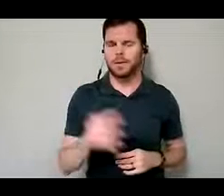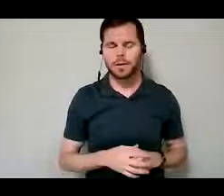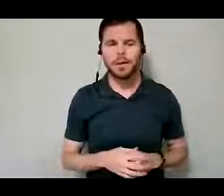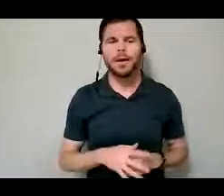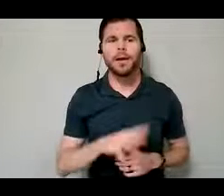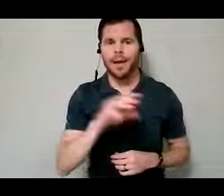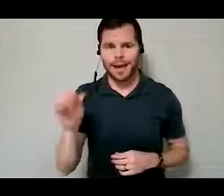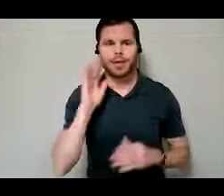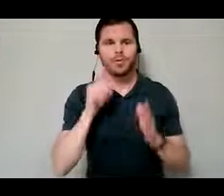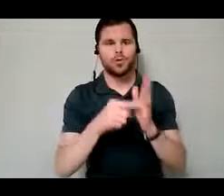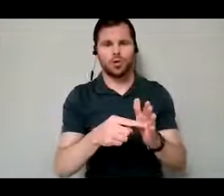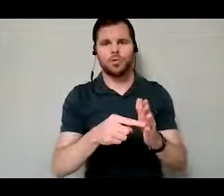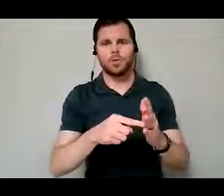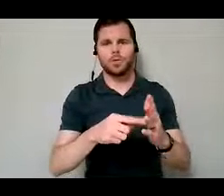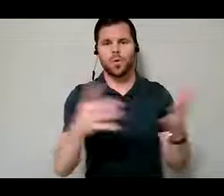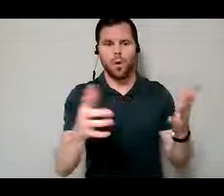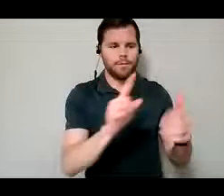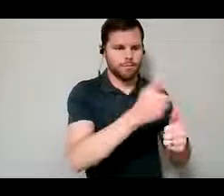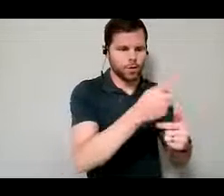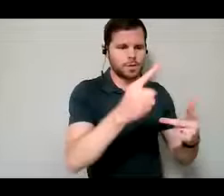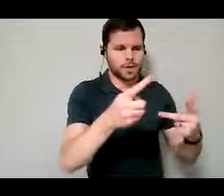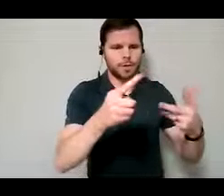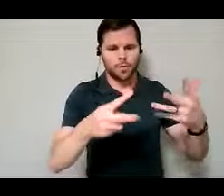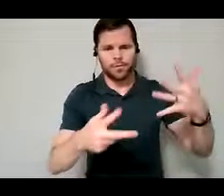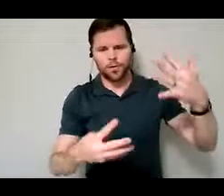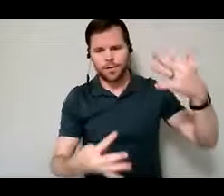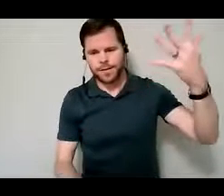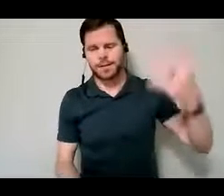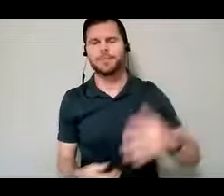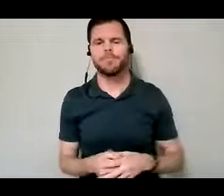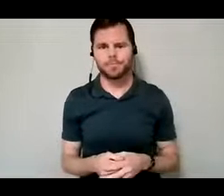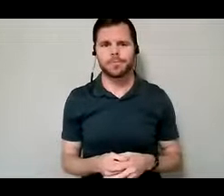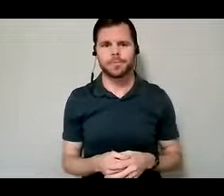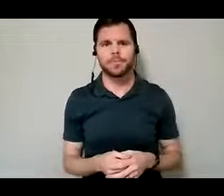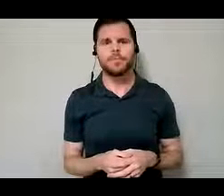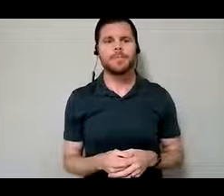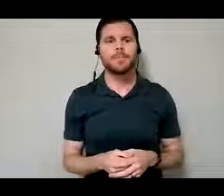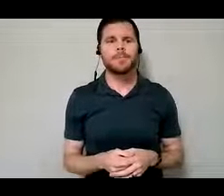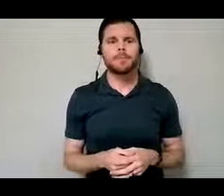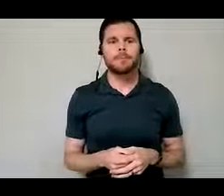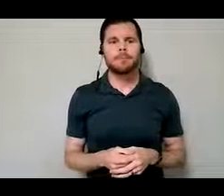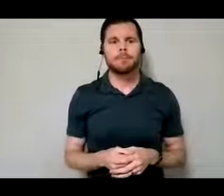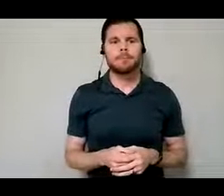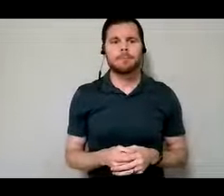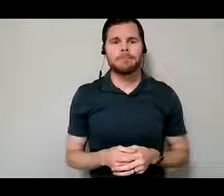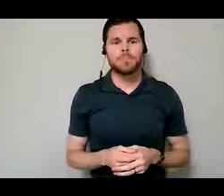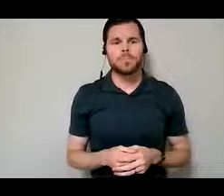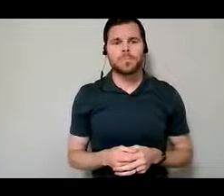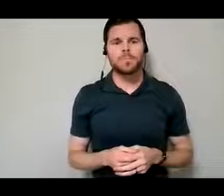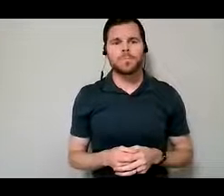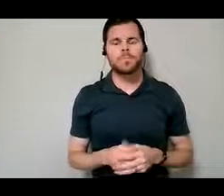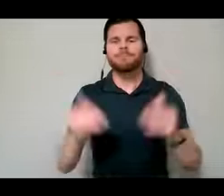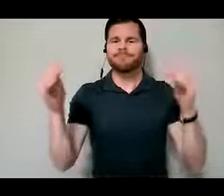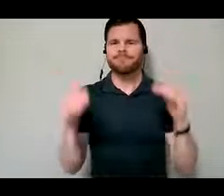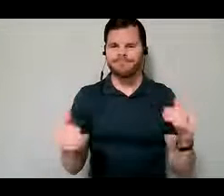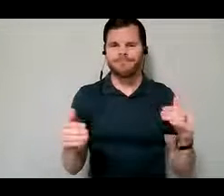of courses is included there as well. But we wanted to make these easily accessible for you. And then moving into just kind